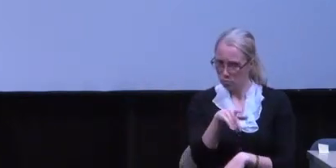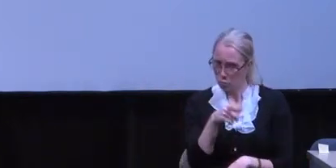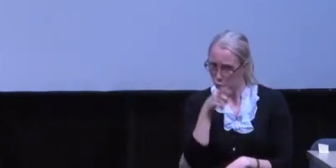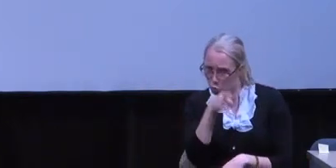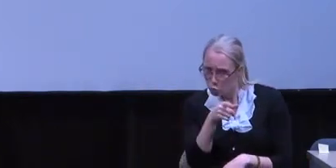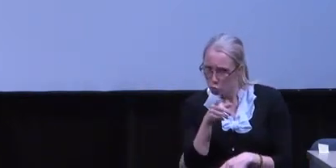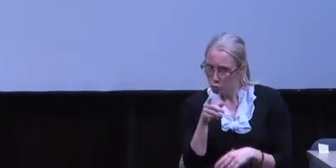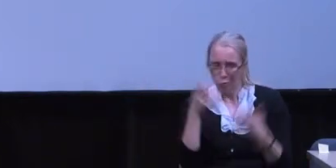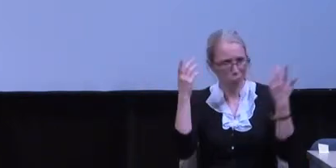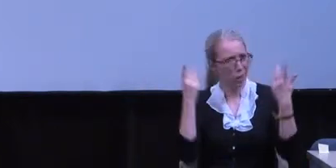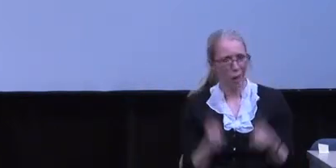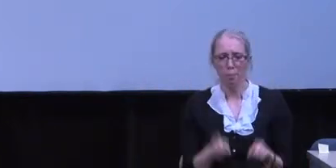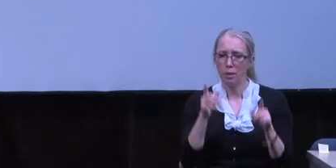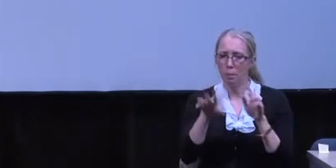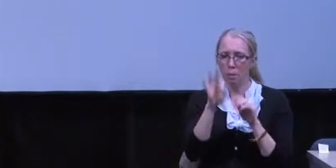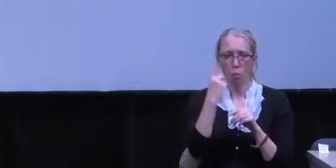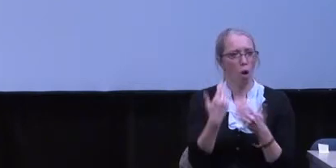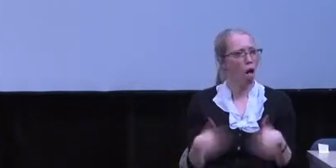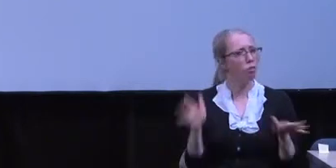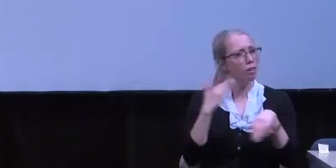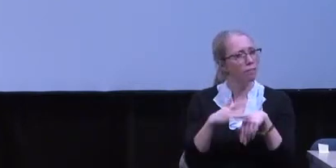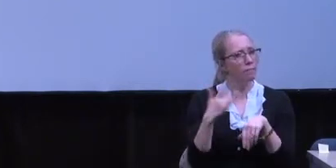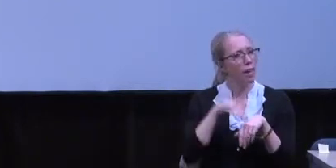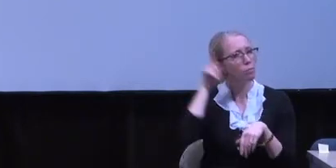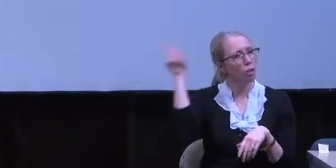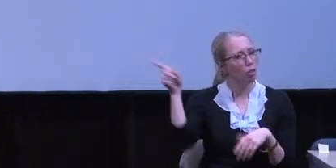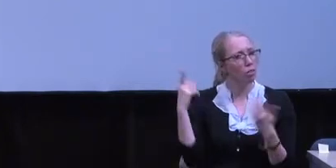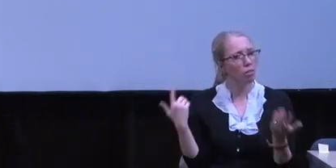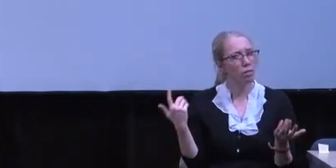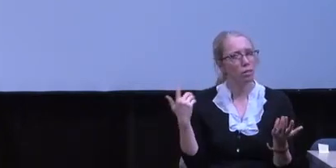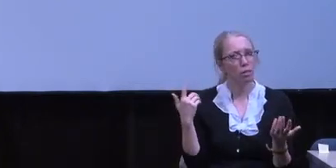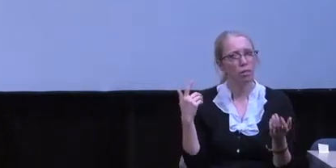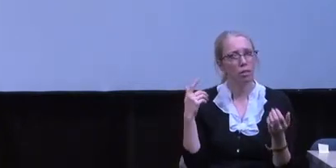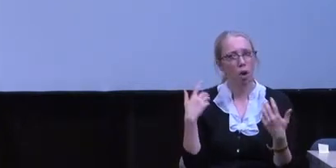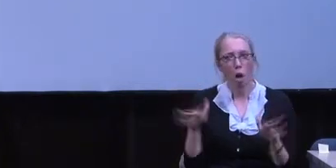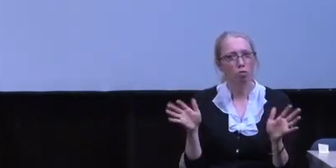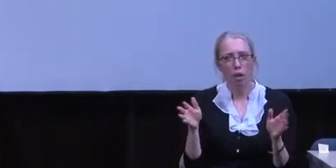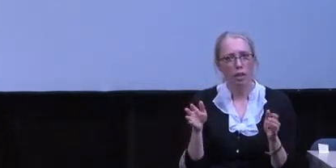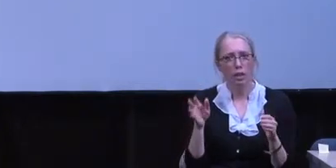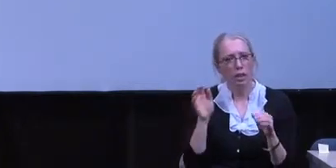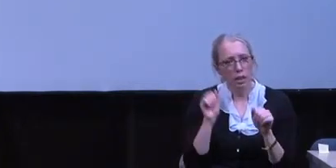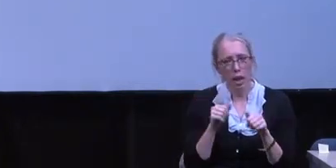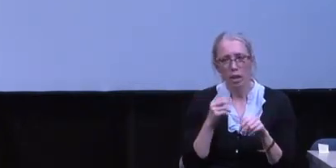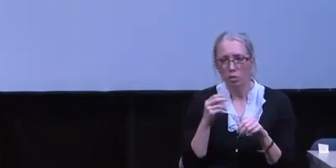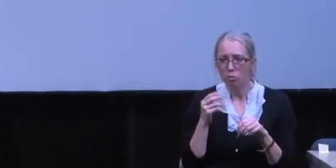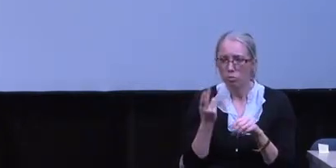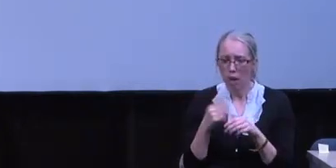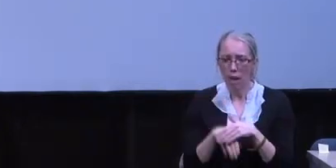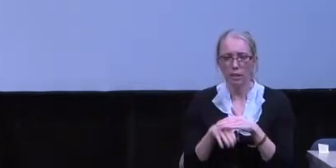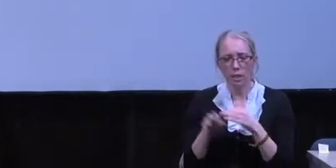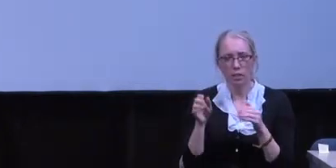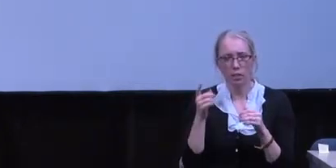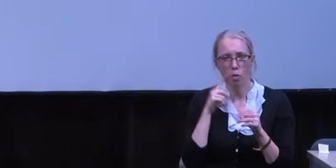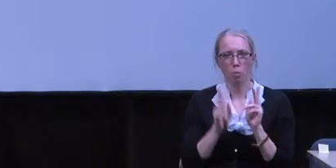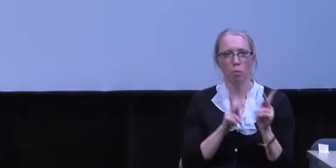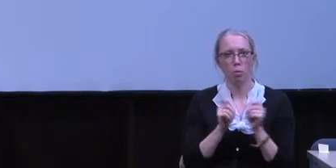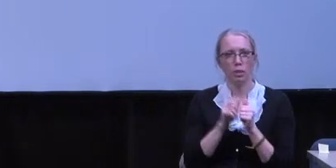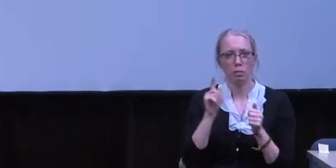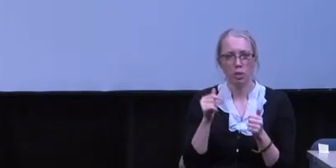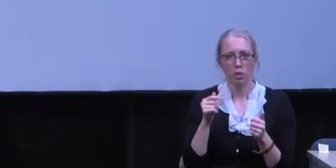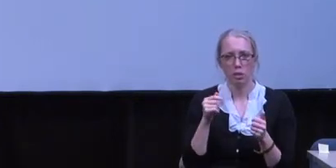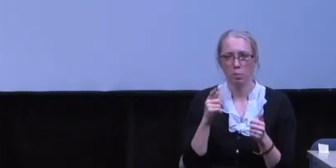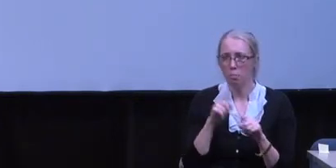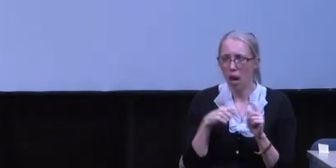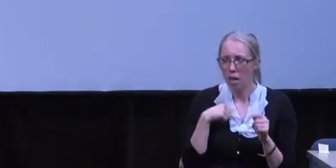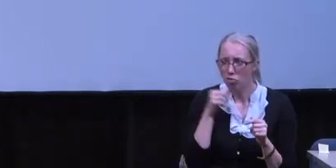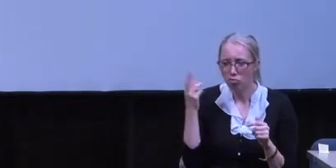one that is already available, that can be read or accessed this way, and I had no idea that we